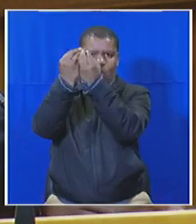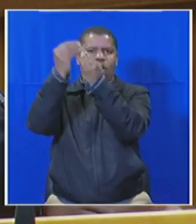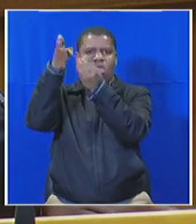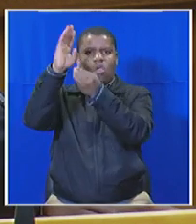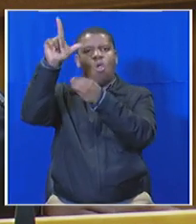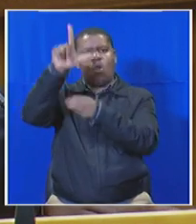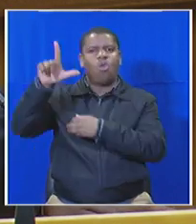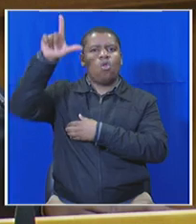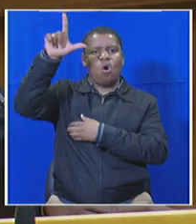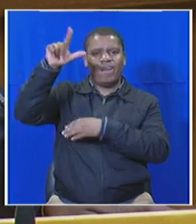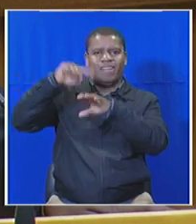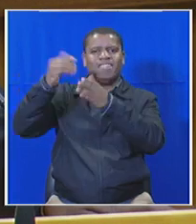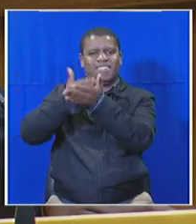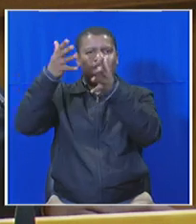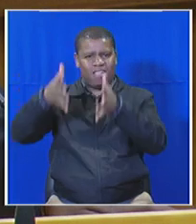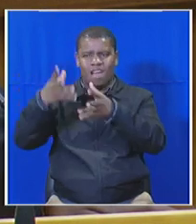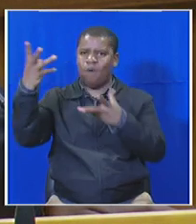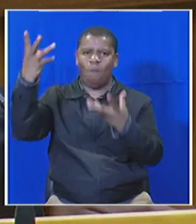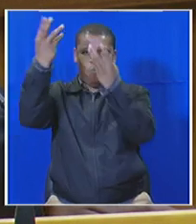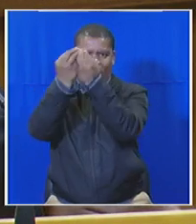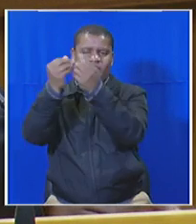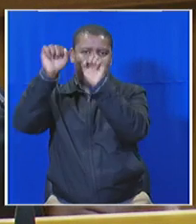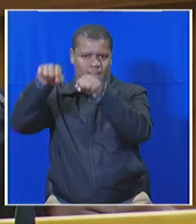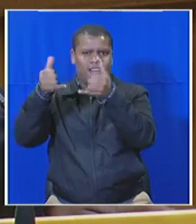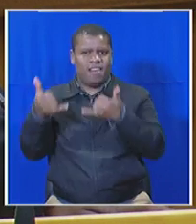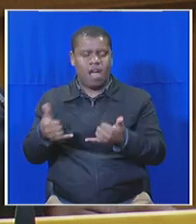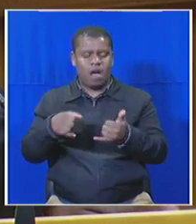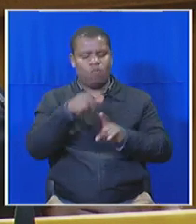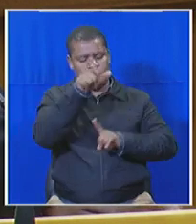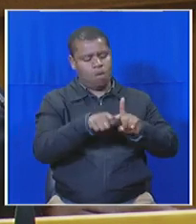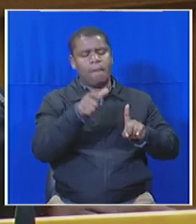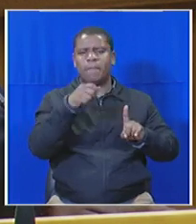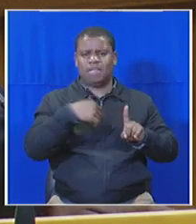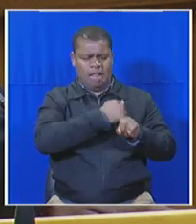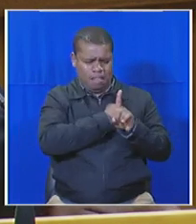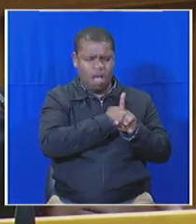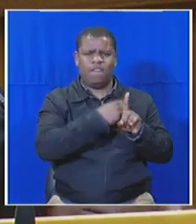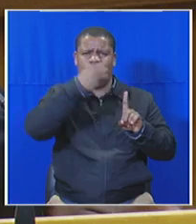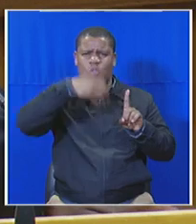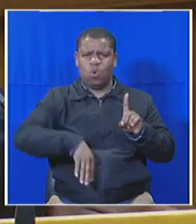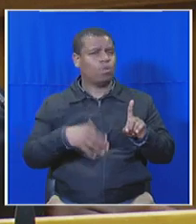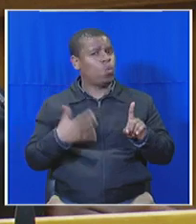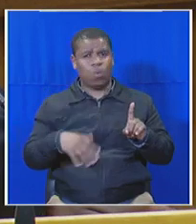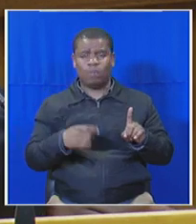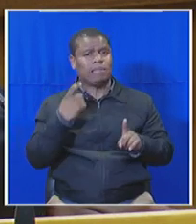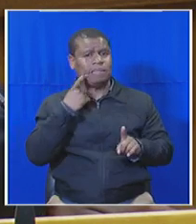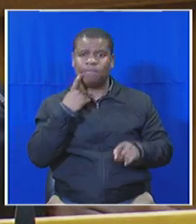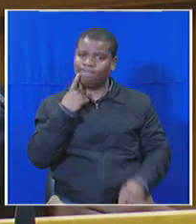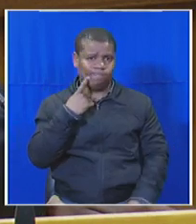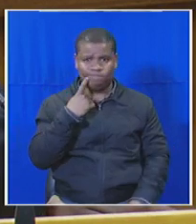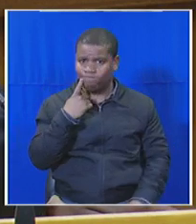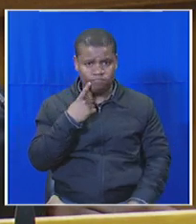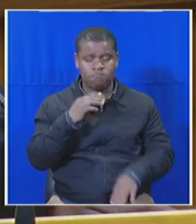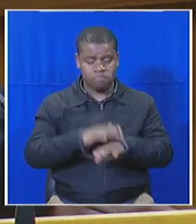and Savior. Losing someone you love is nothing easy, but knowing that you have